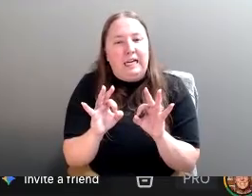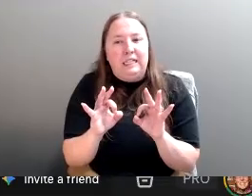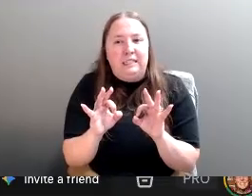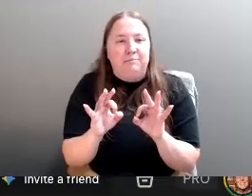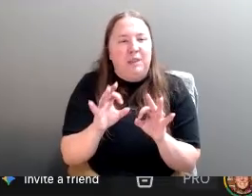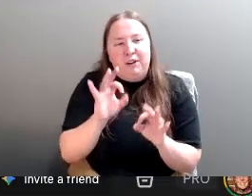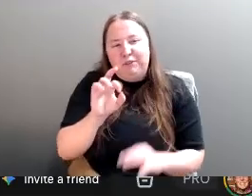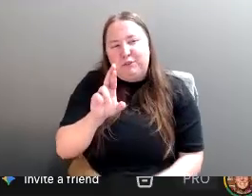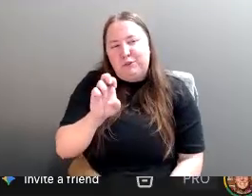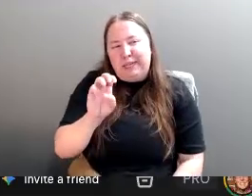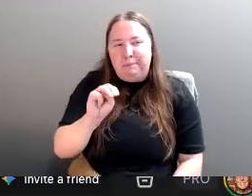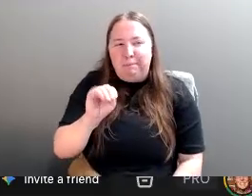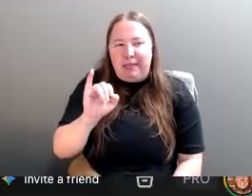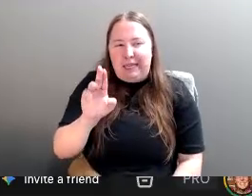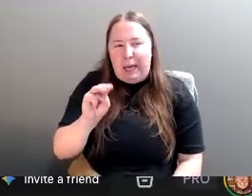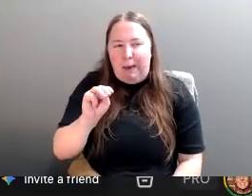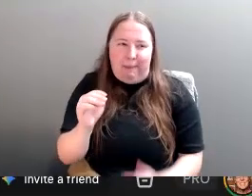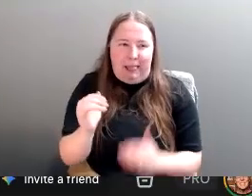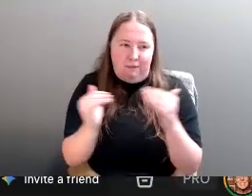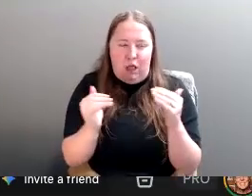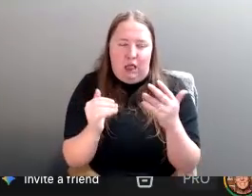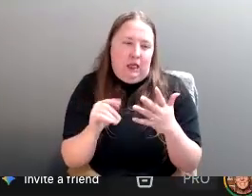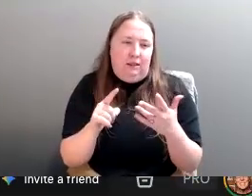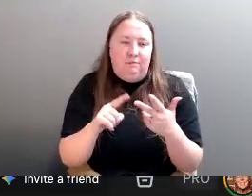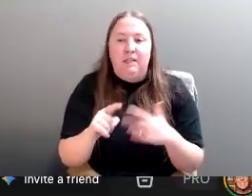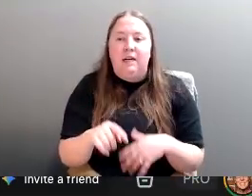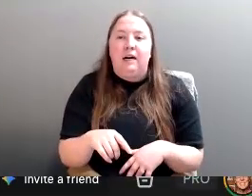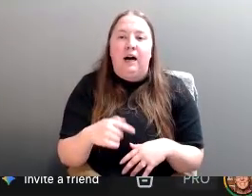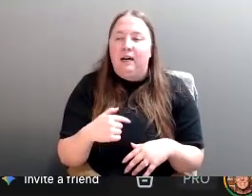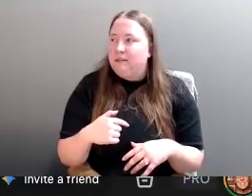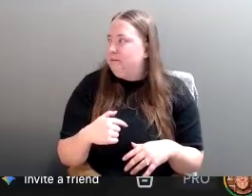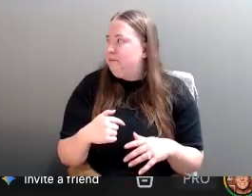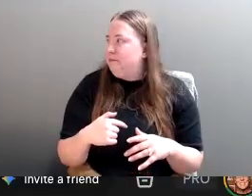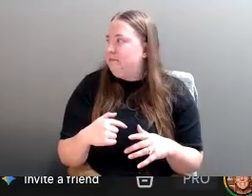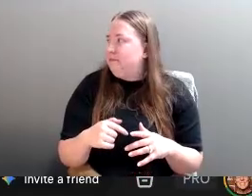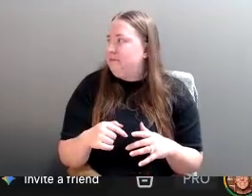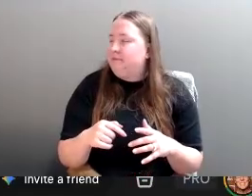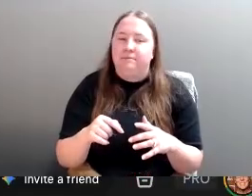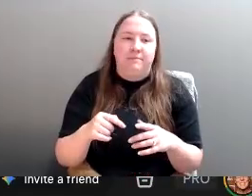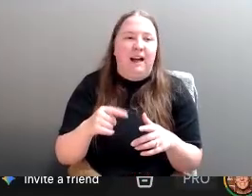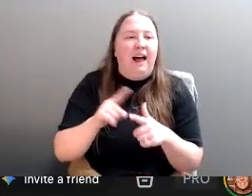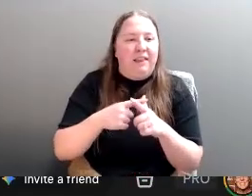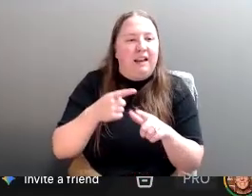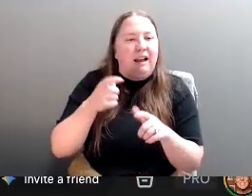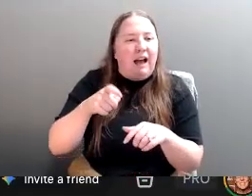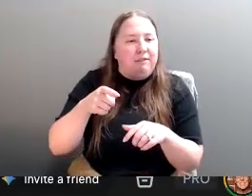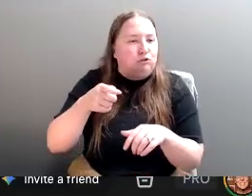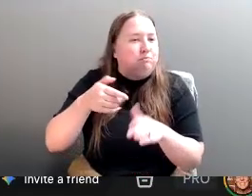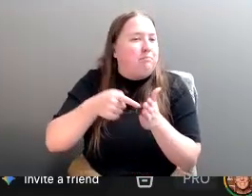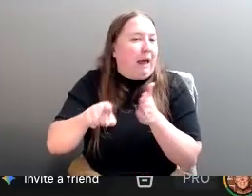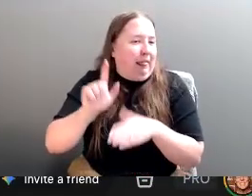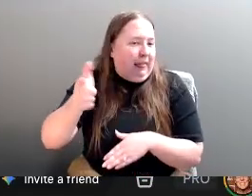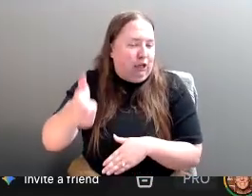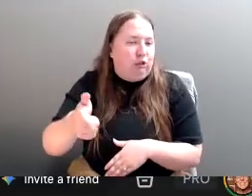a freemium level to where you can go to them and just start interacting. I think every one of them also have